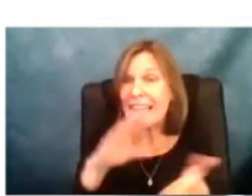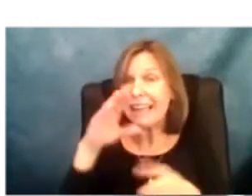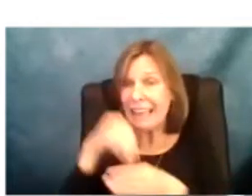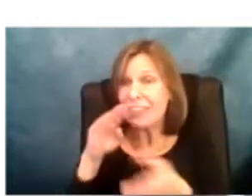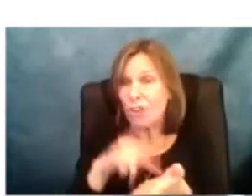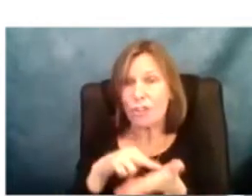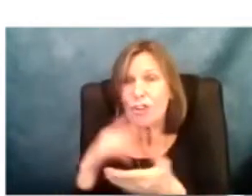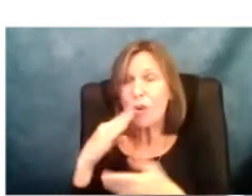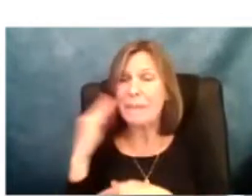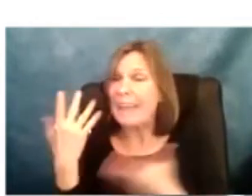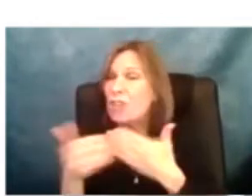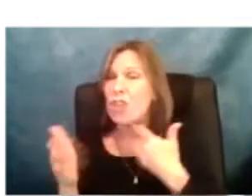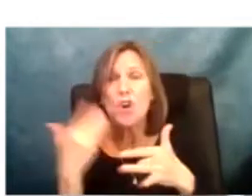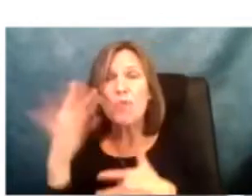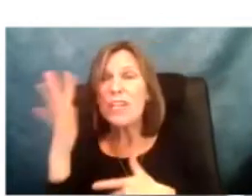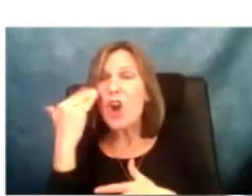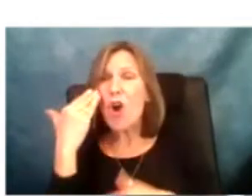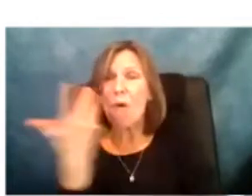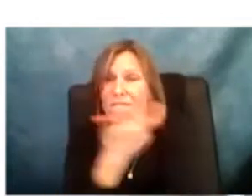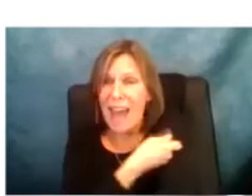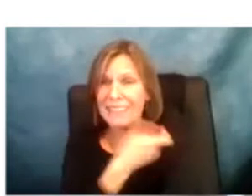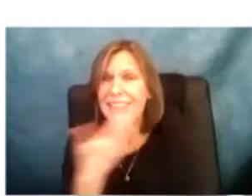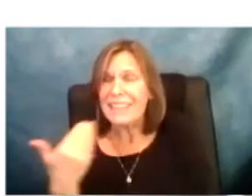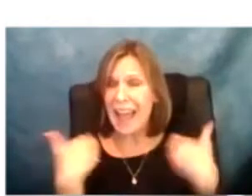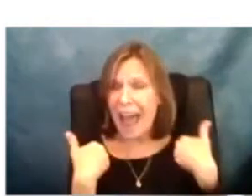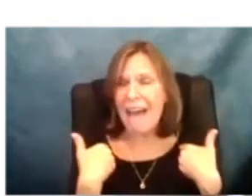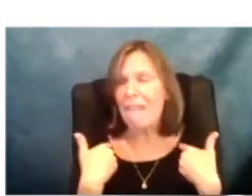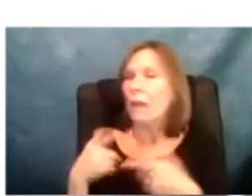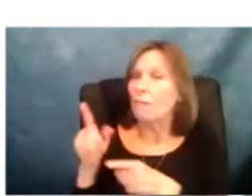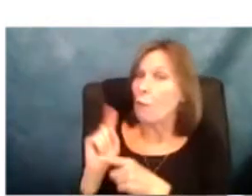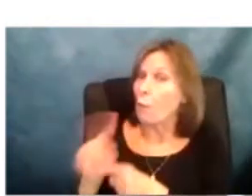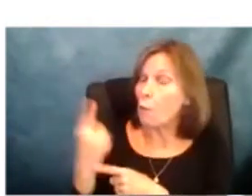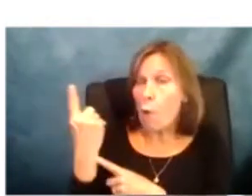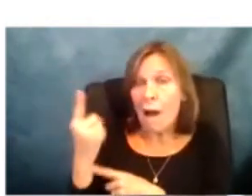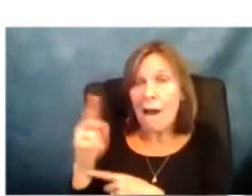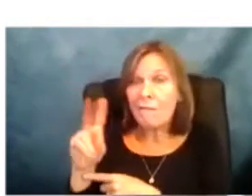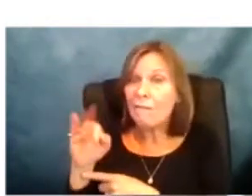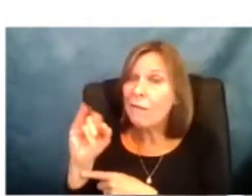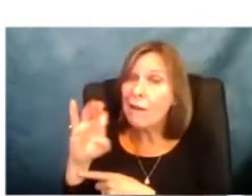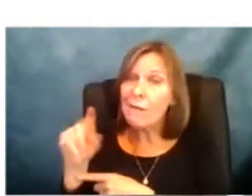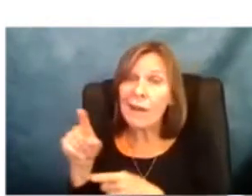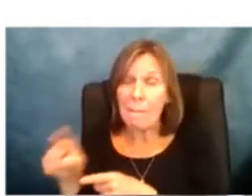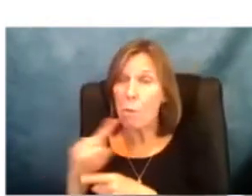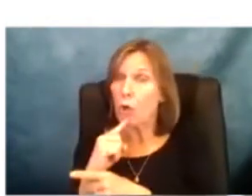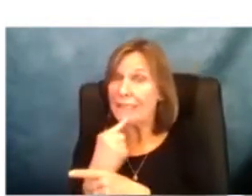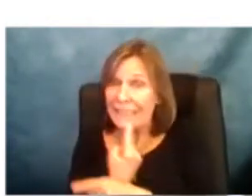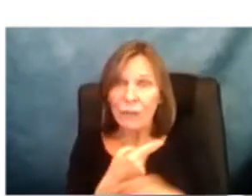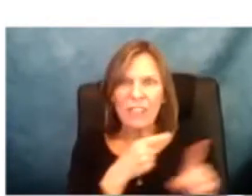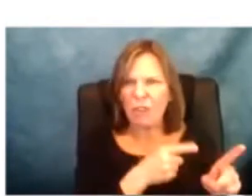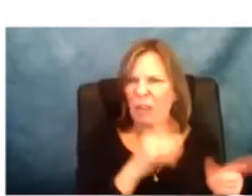vaccine, regardless of whether one variant is more severe or less, people are still